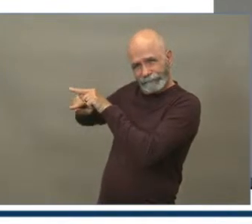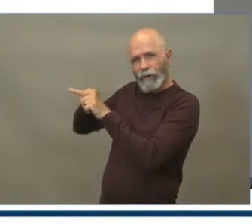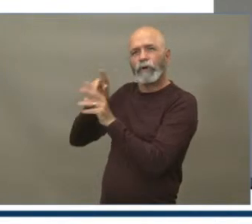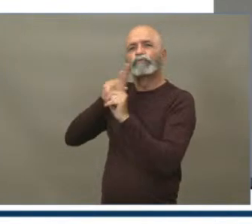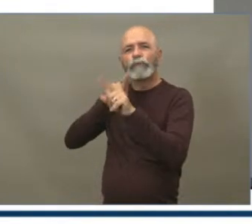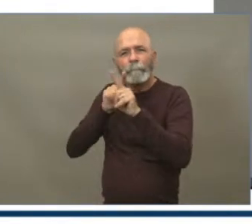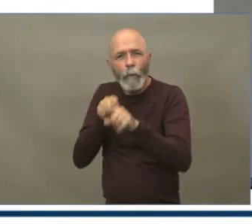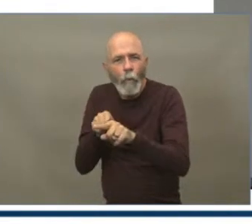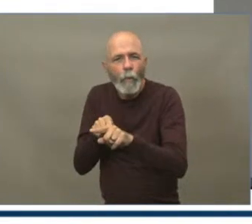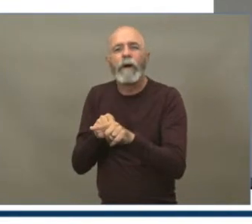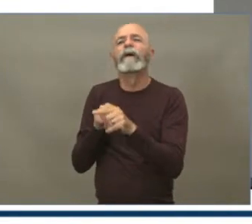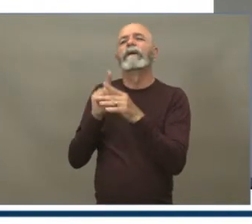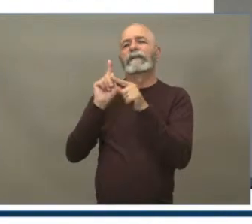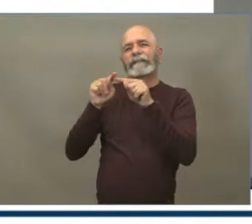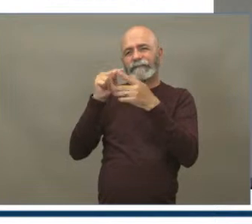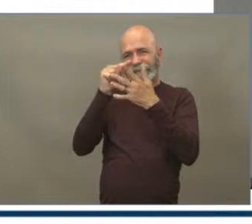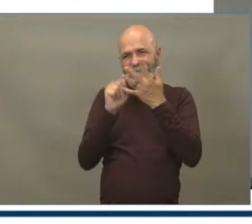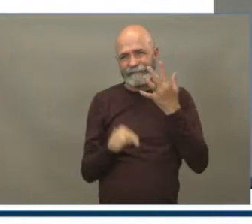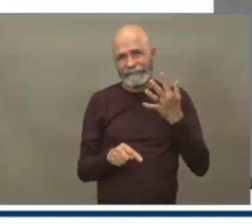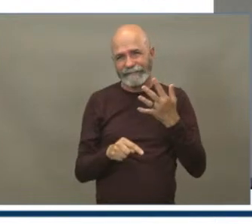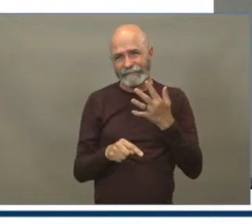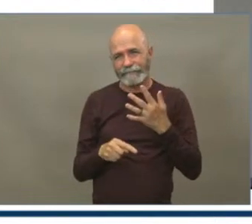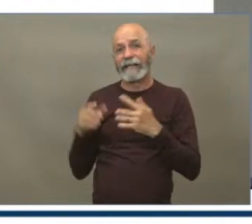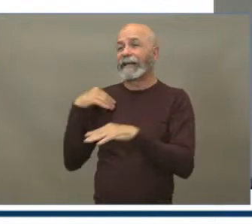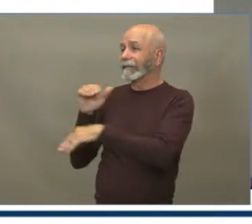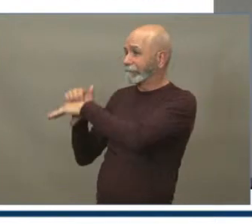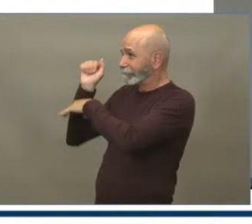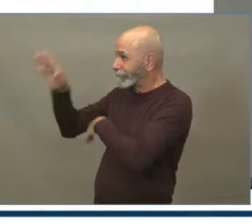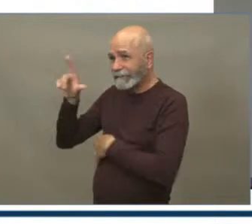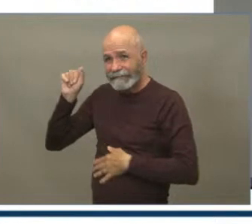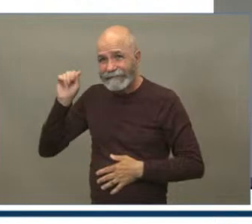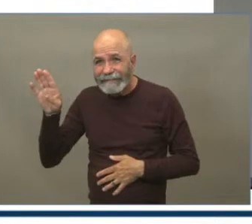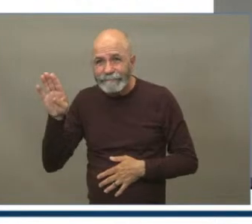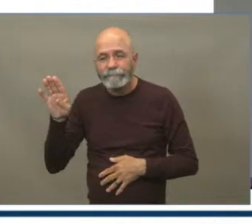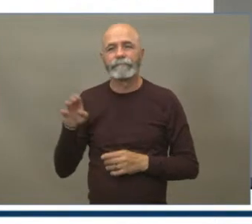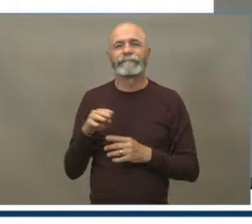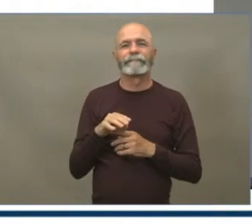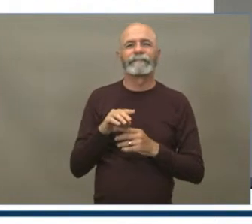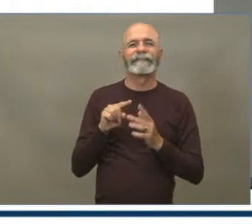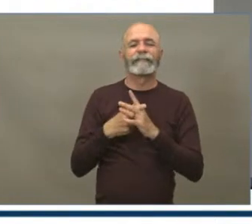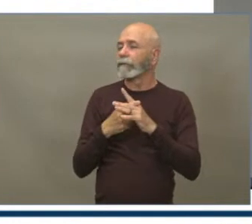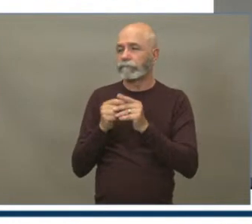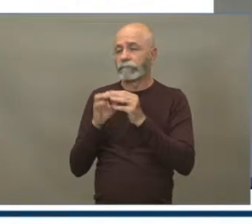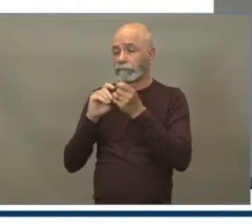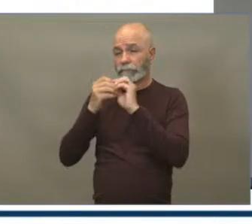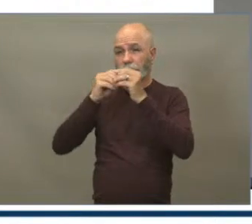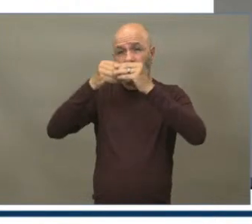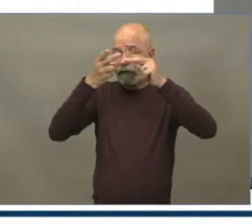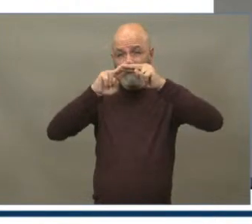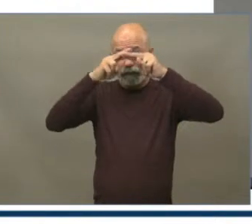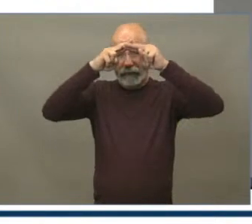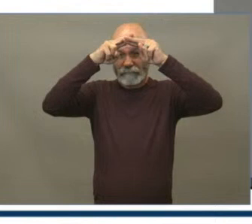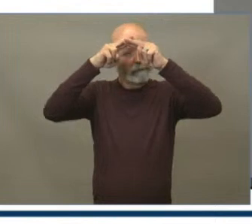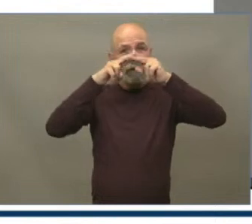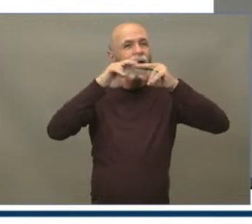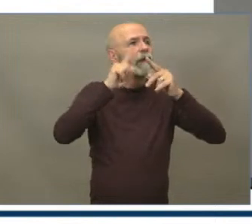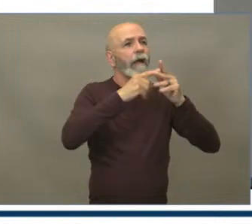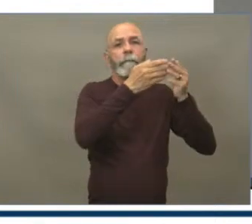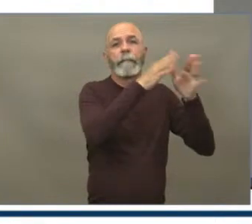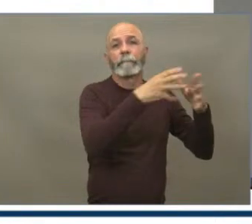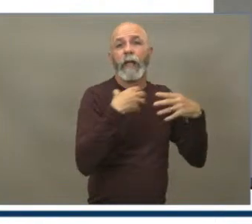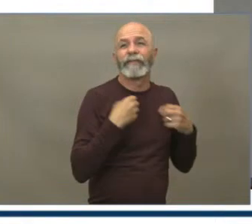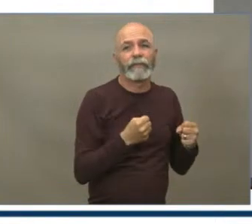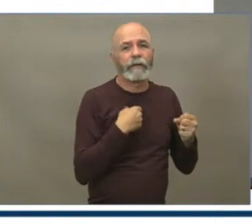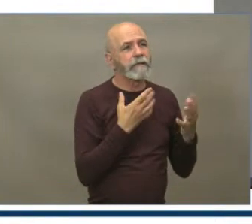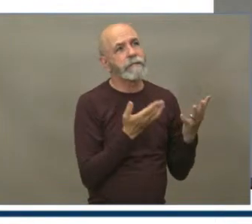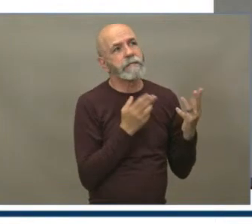that bulge that went through the lab, and then the smaller but still big bulge that went over to public health, it's taken us a number of days. We only have